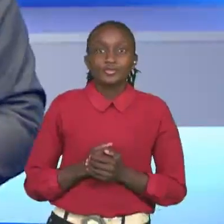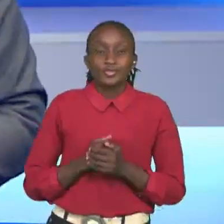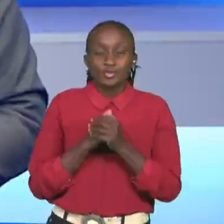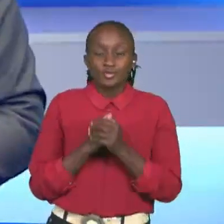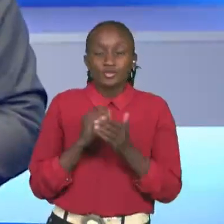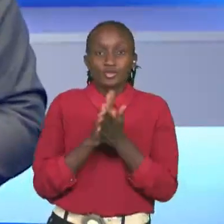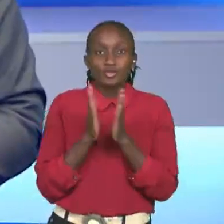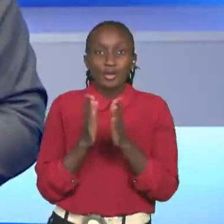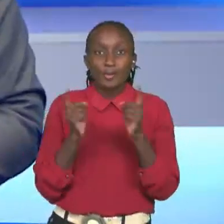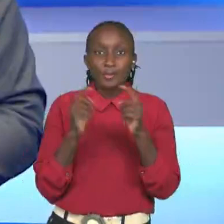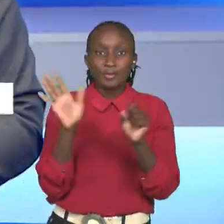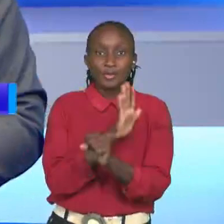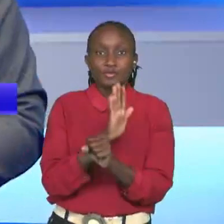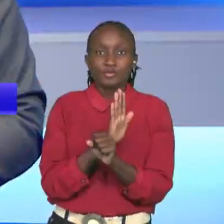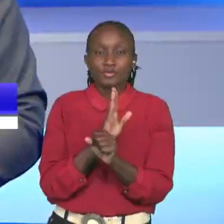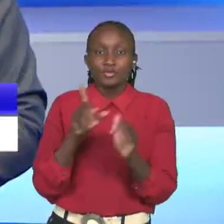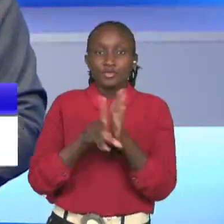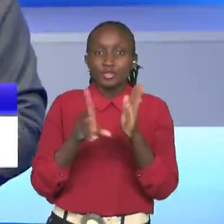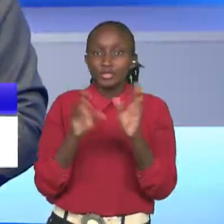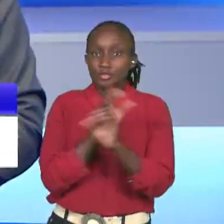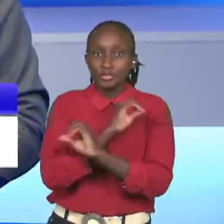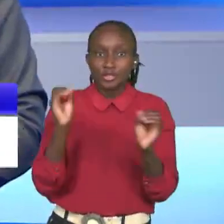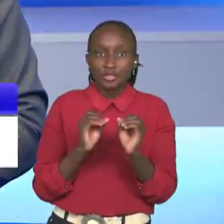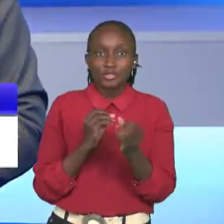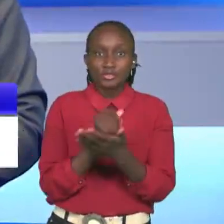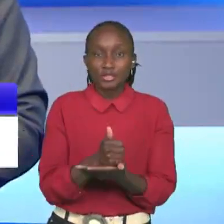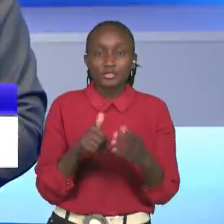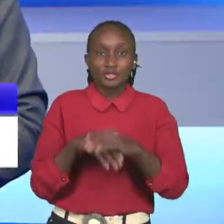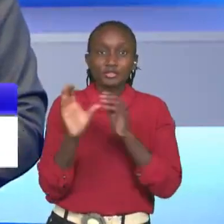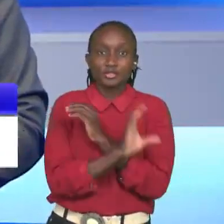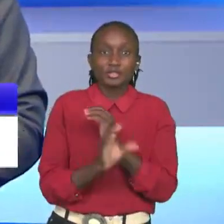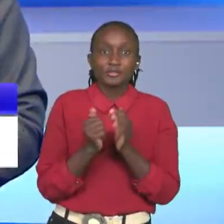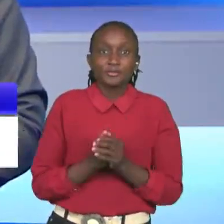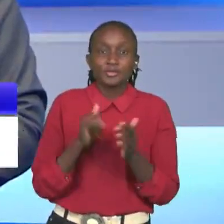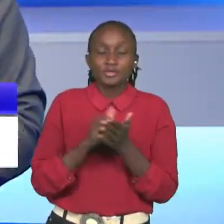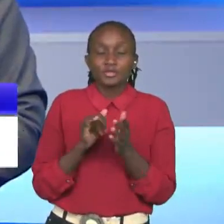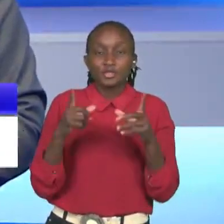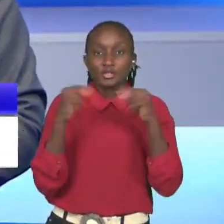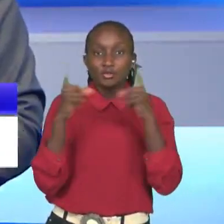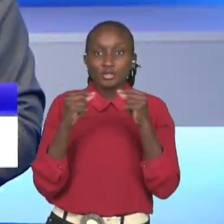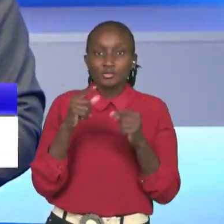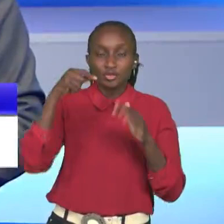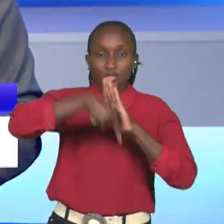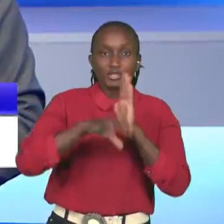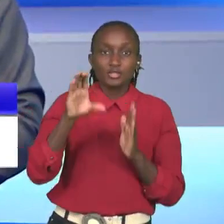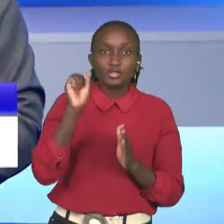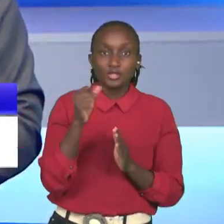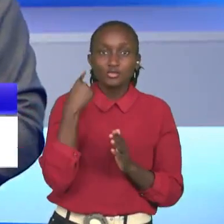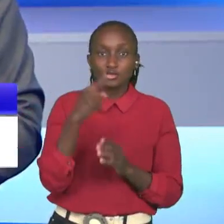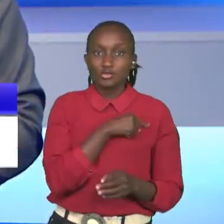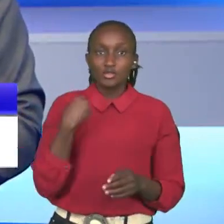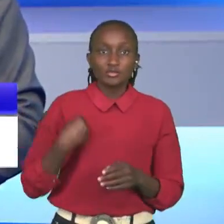a painful war for drug dealers in the country. These were the words of Interior Cabinet Secretary Dr. Fred Matiang'i, who has faulted